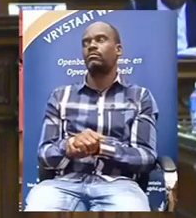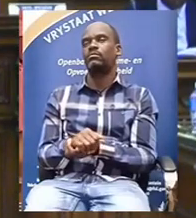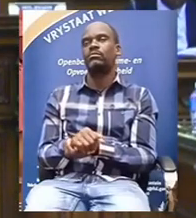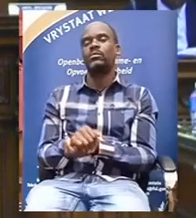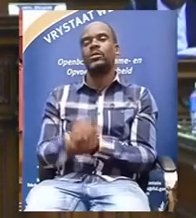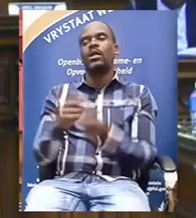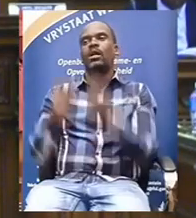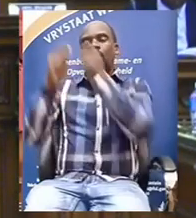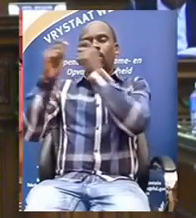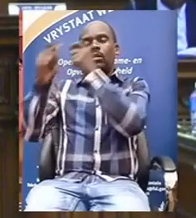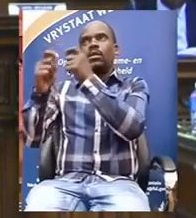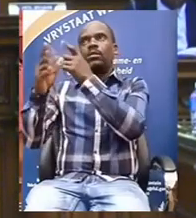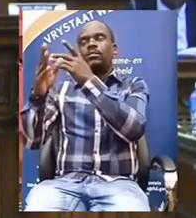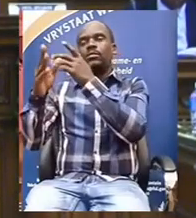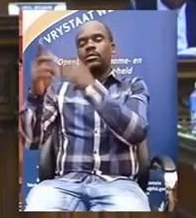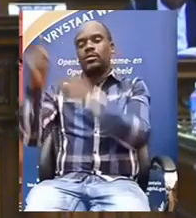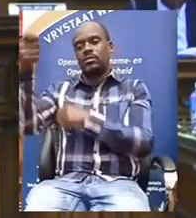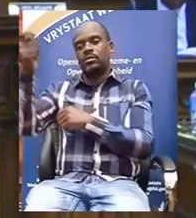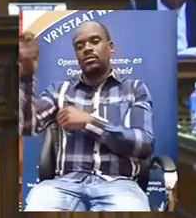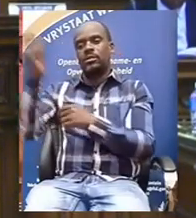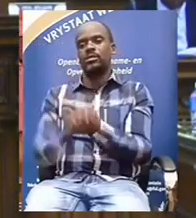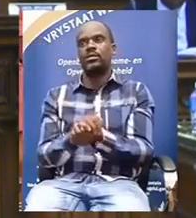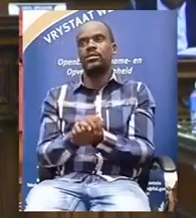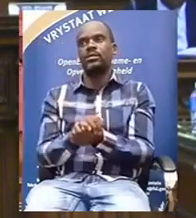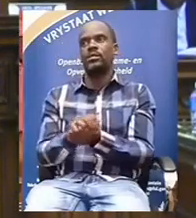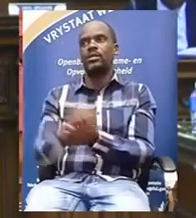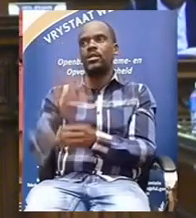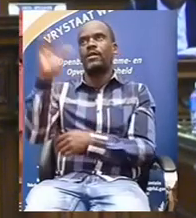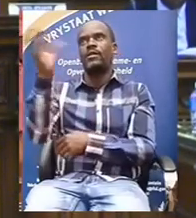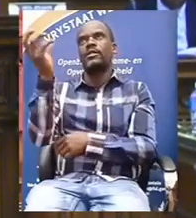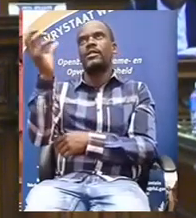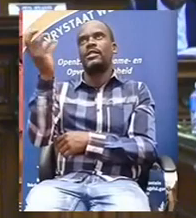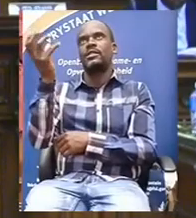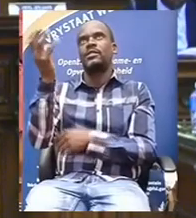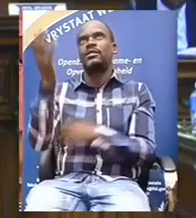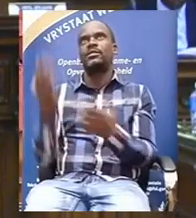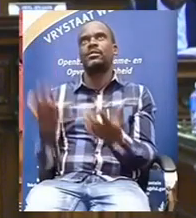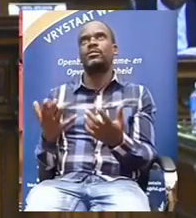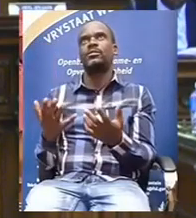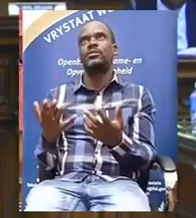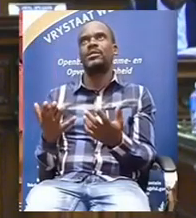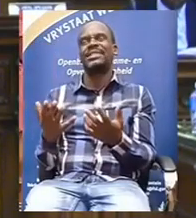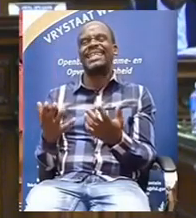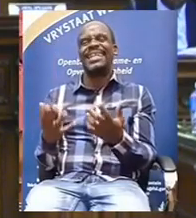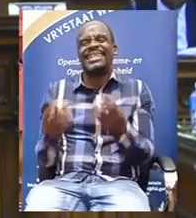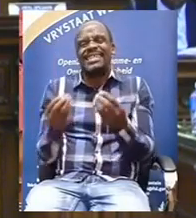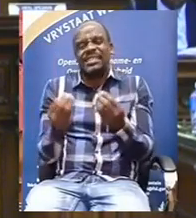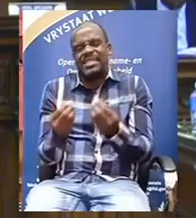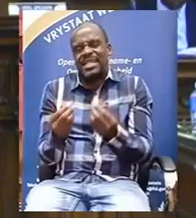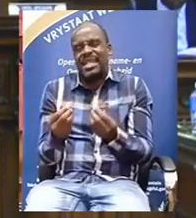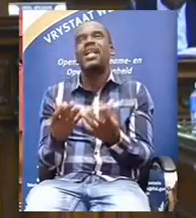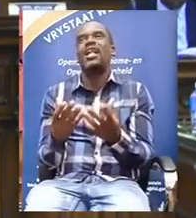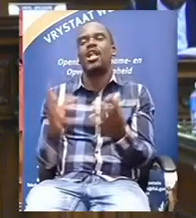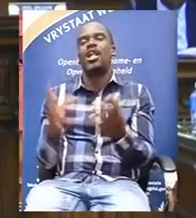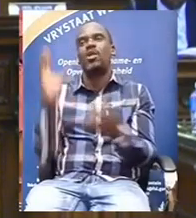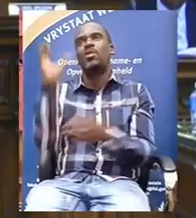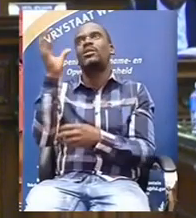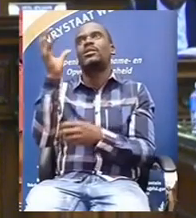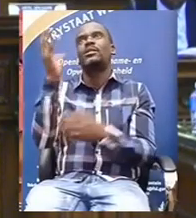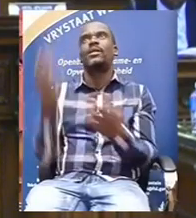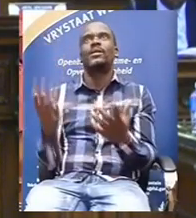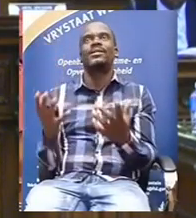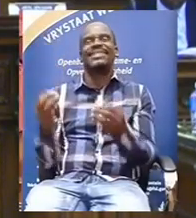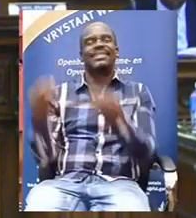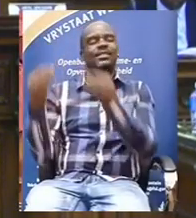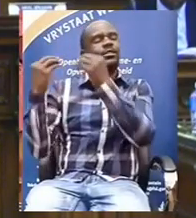Honorable Speaker, while the Free State is considered to be a dry province, in fact it has an abundance